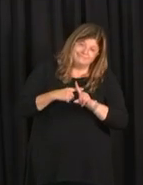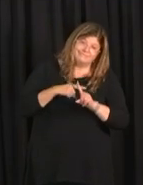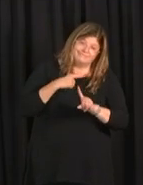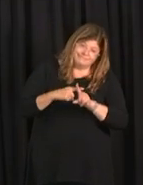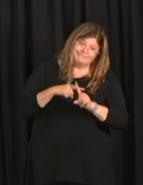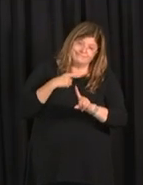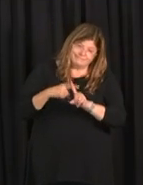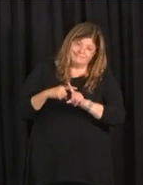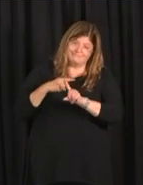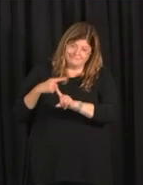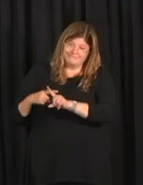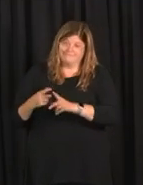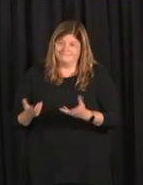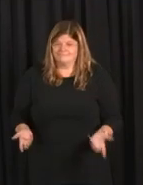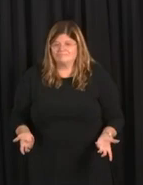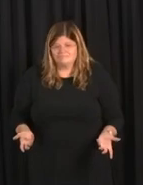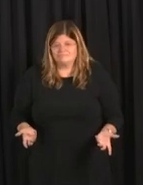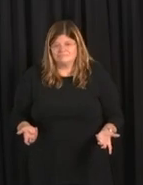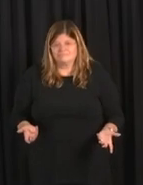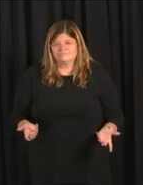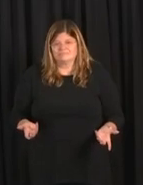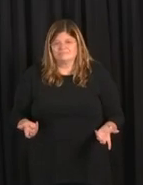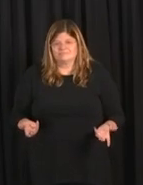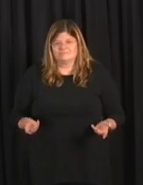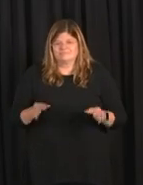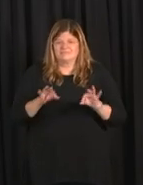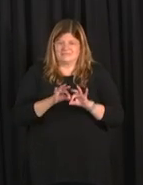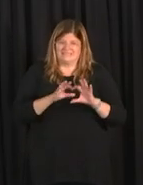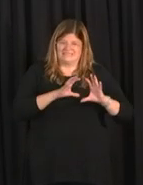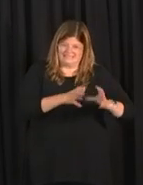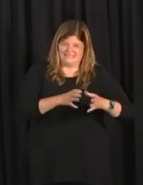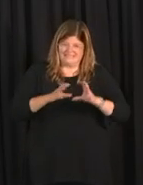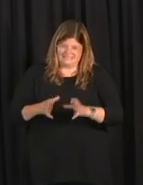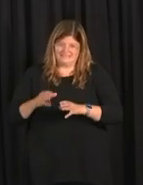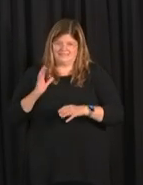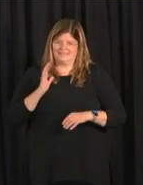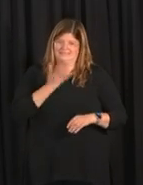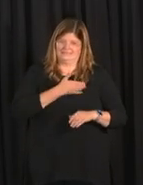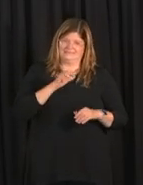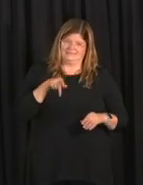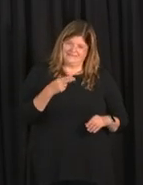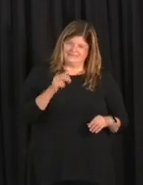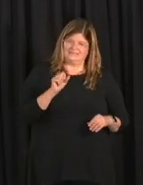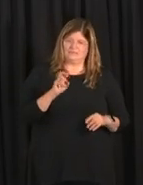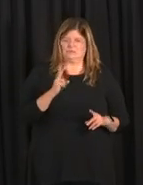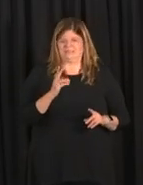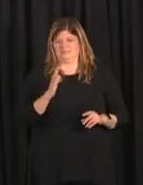positivity, all of those things that help us to categorize ourselves in phase 2 and phase